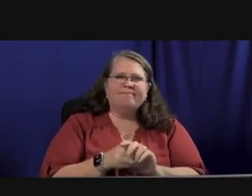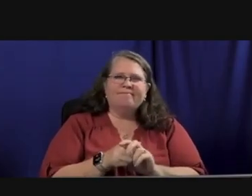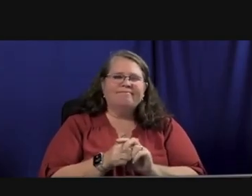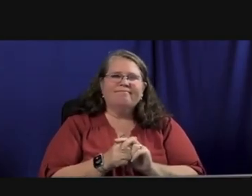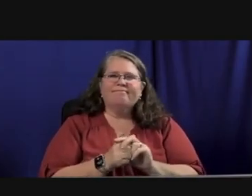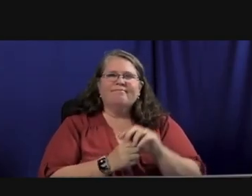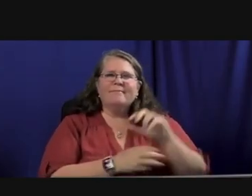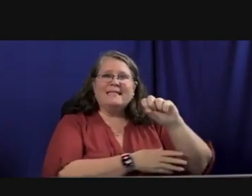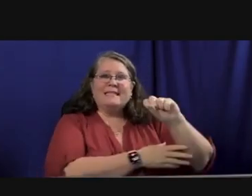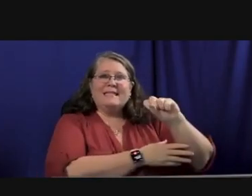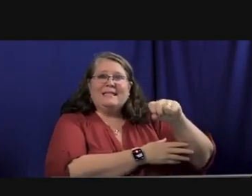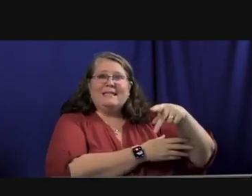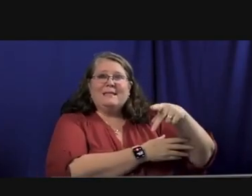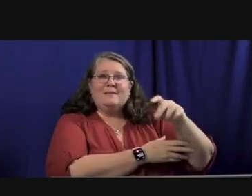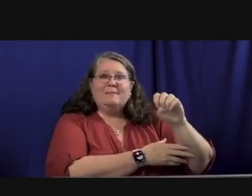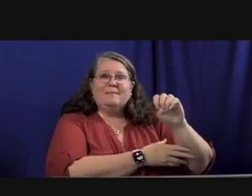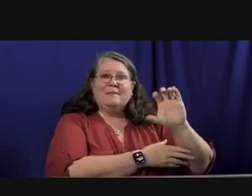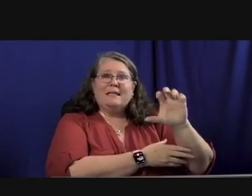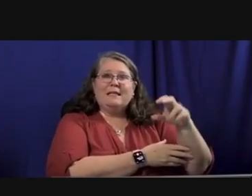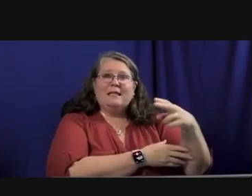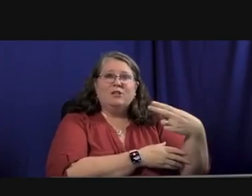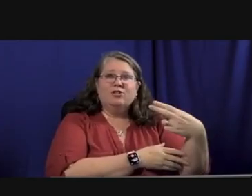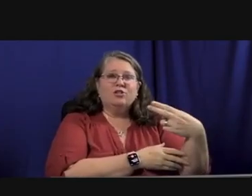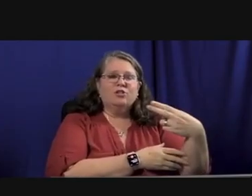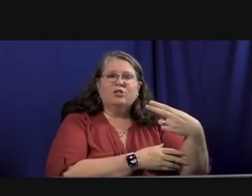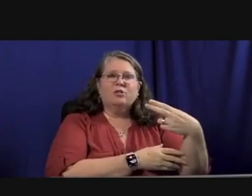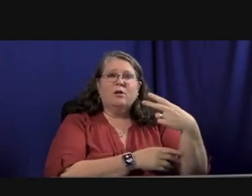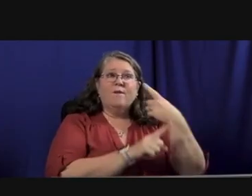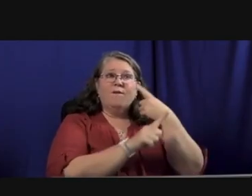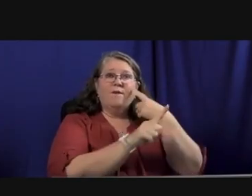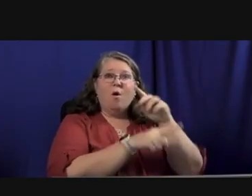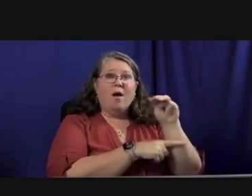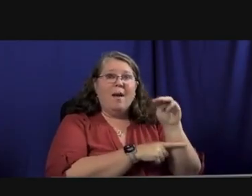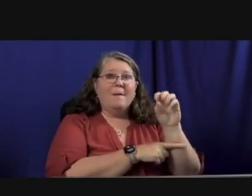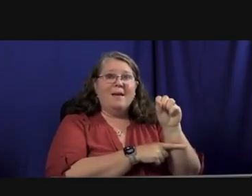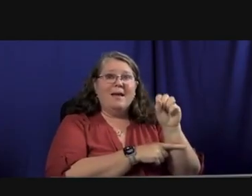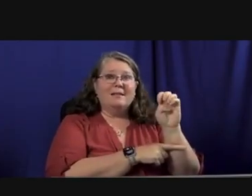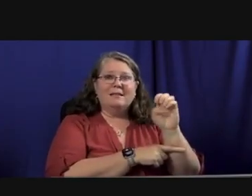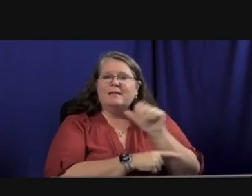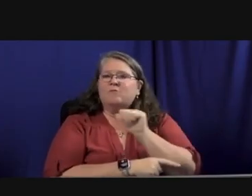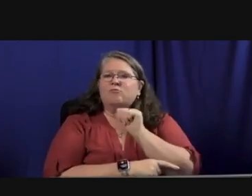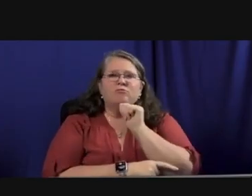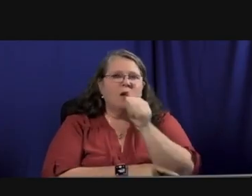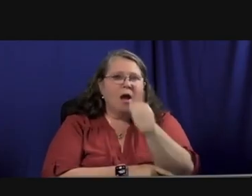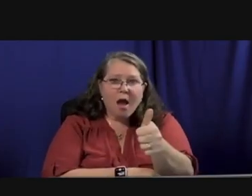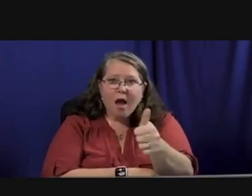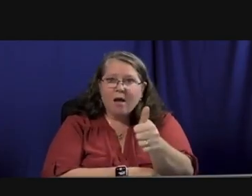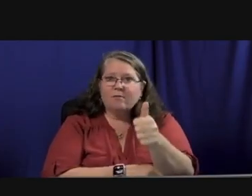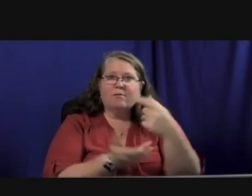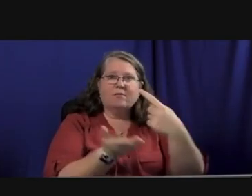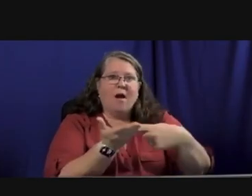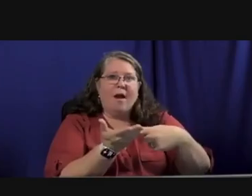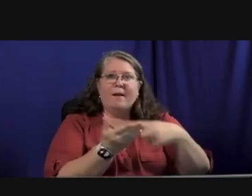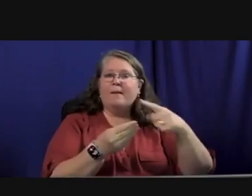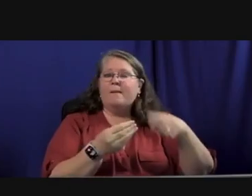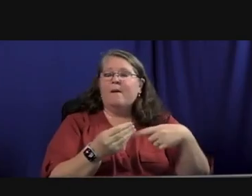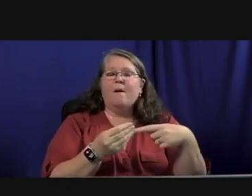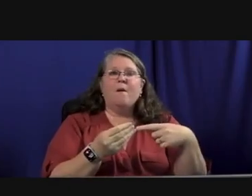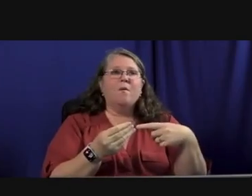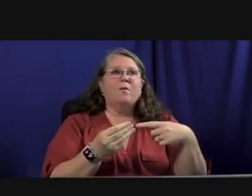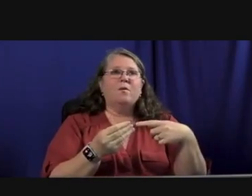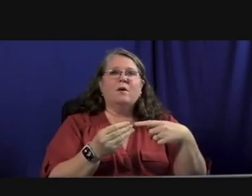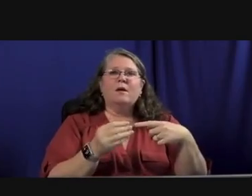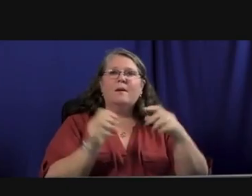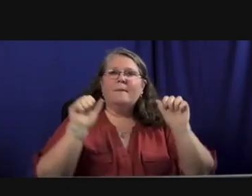Well, let's analyze that a little bit. Speech for MSE does